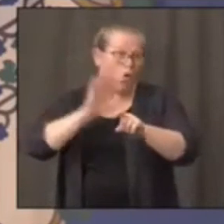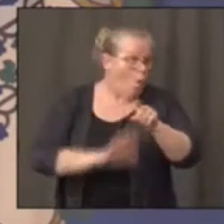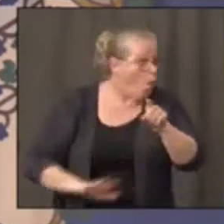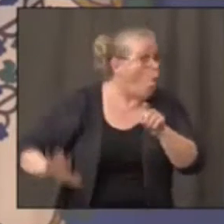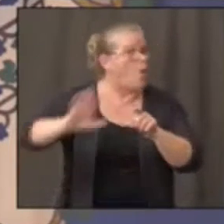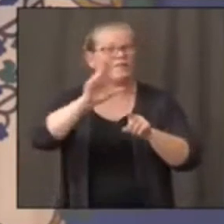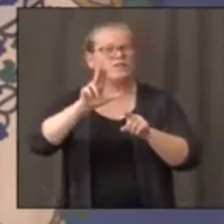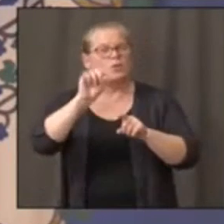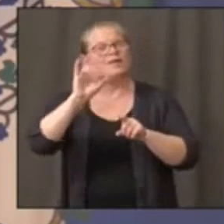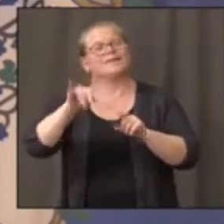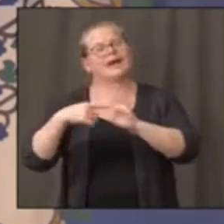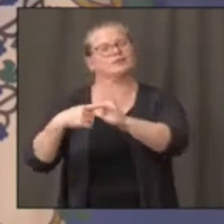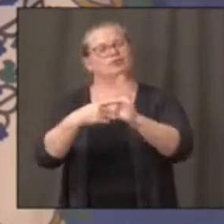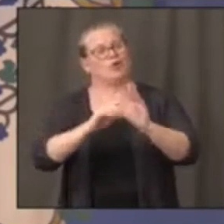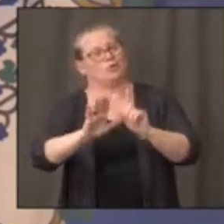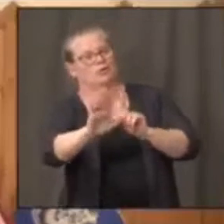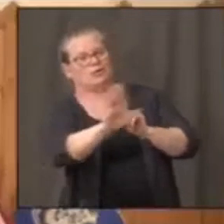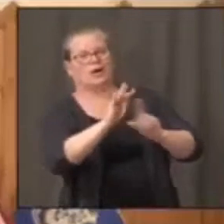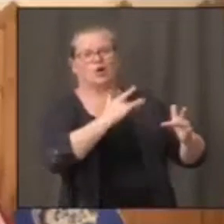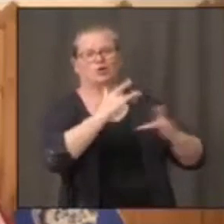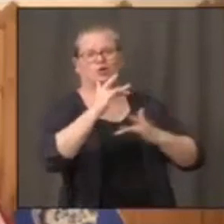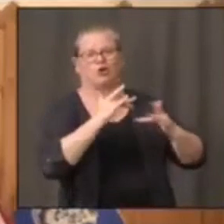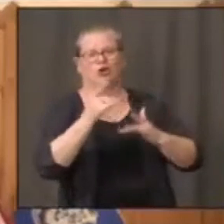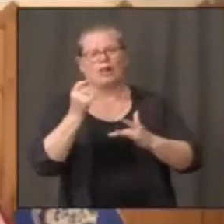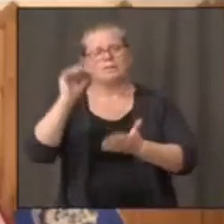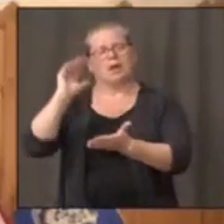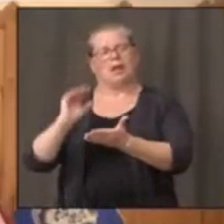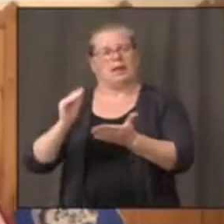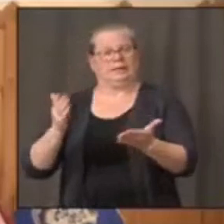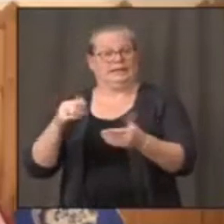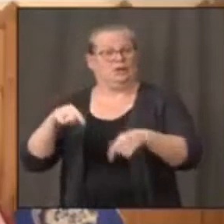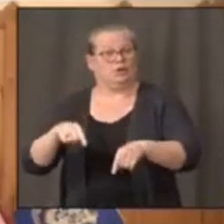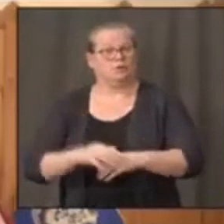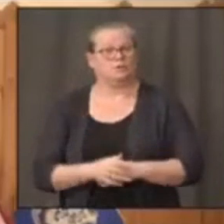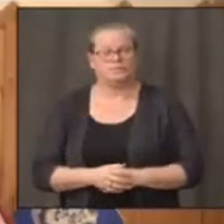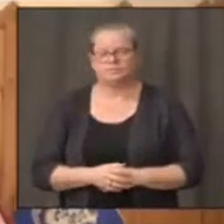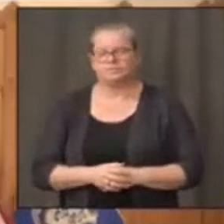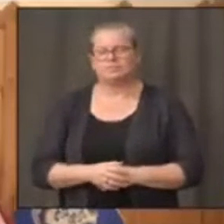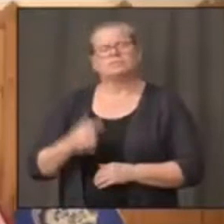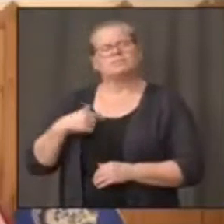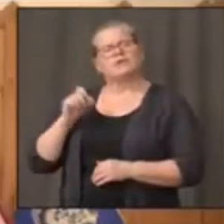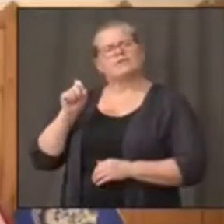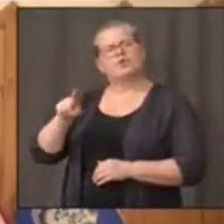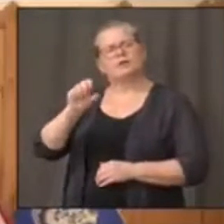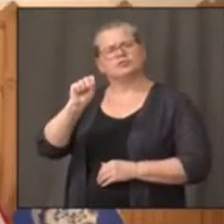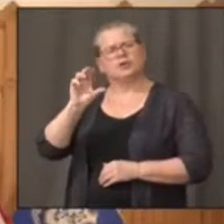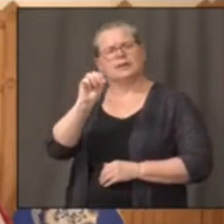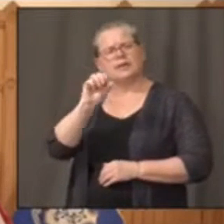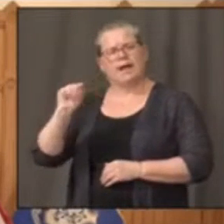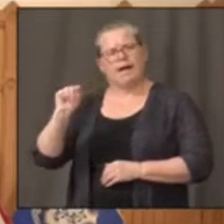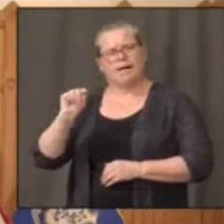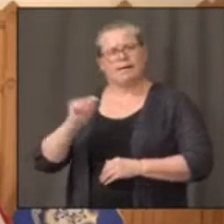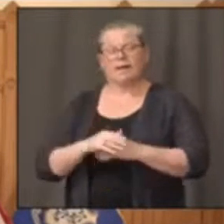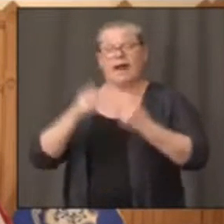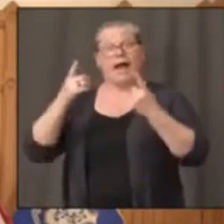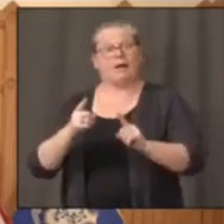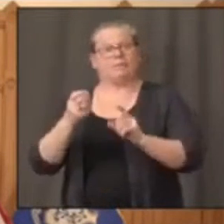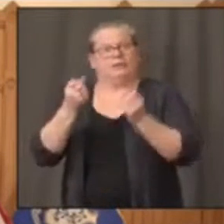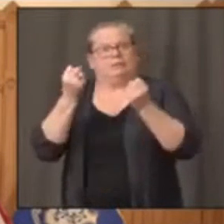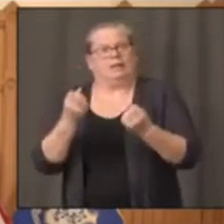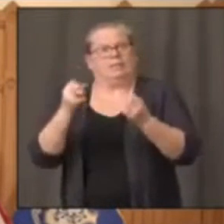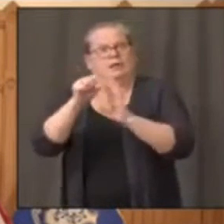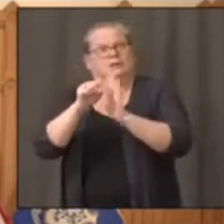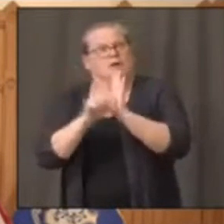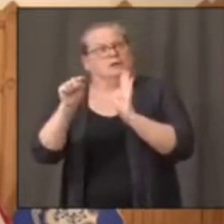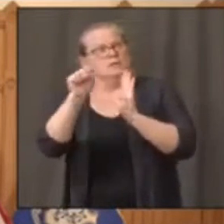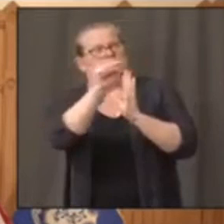And then for a question for Scott, in terms of the number of states where we've seen such a spread of COVID recently, at what